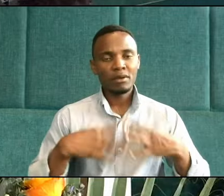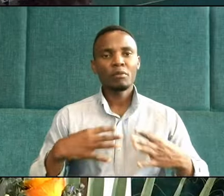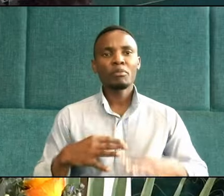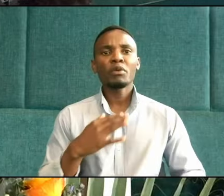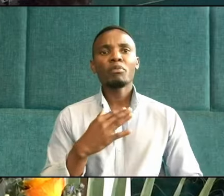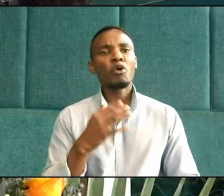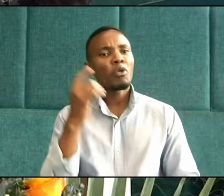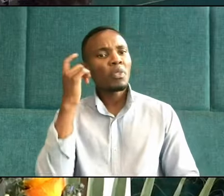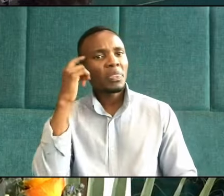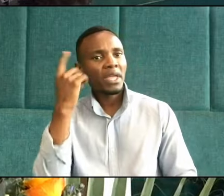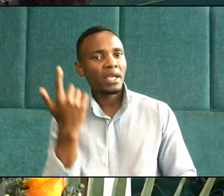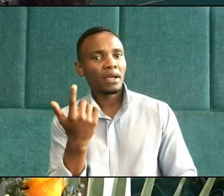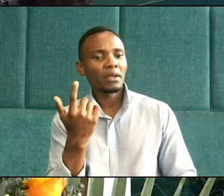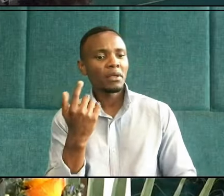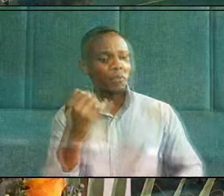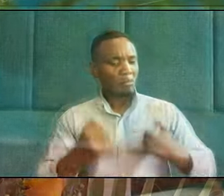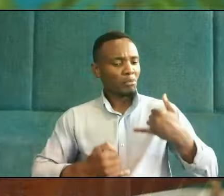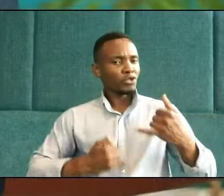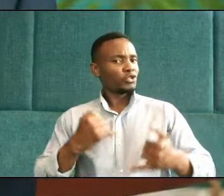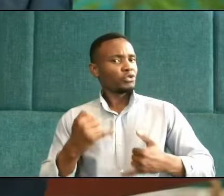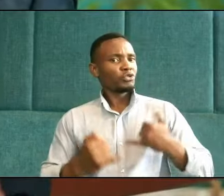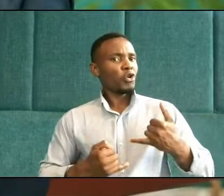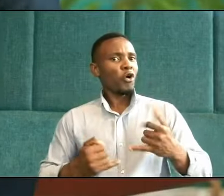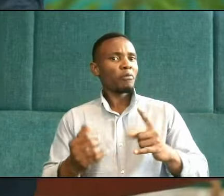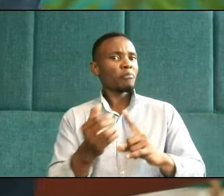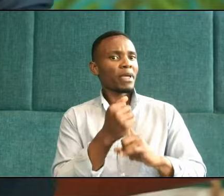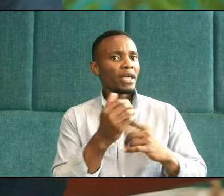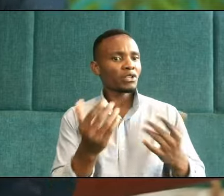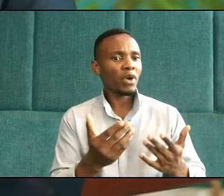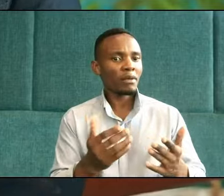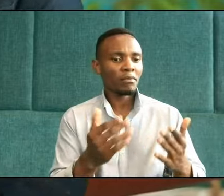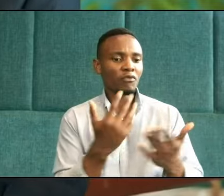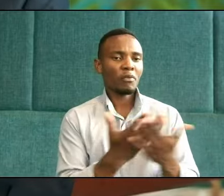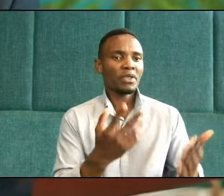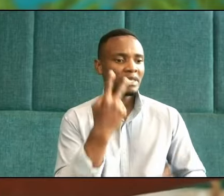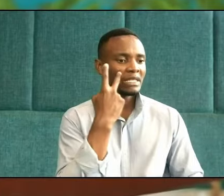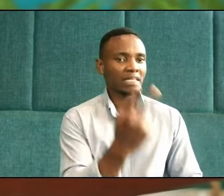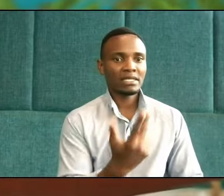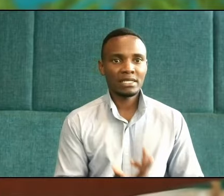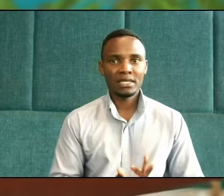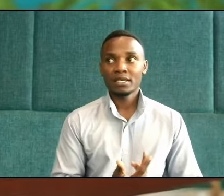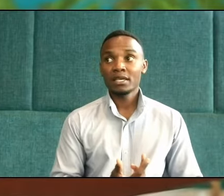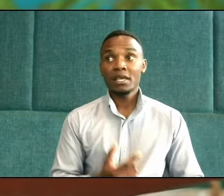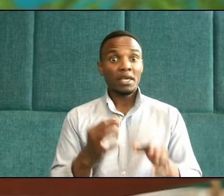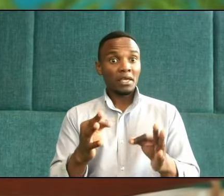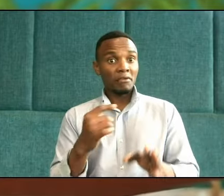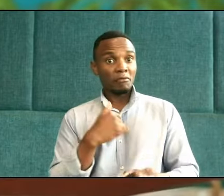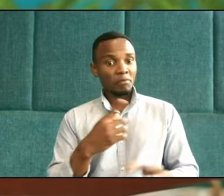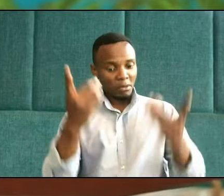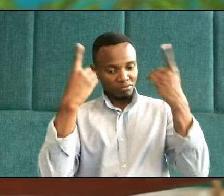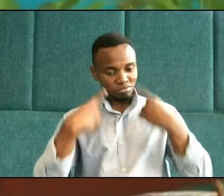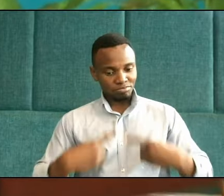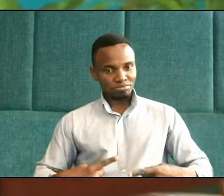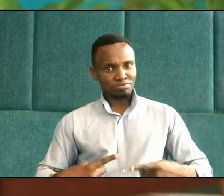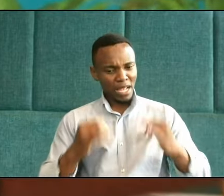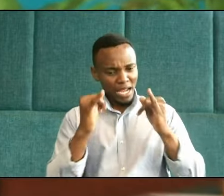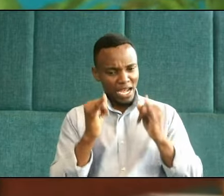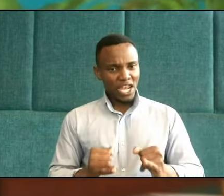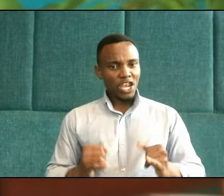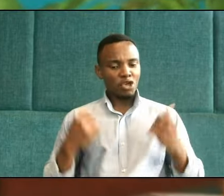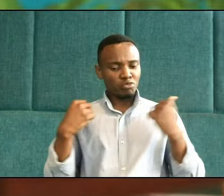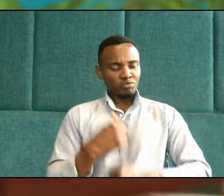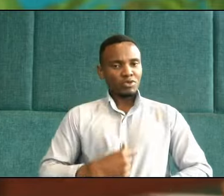People think that joy is found in what is seen. Some think if I wear a new suit, I